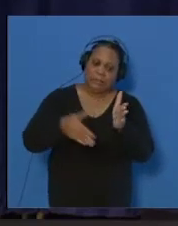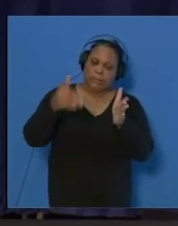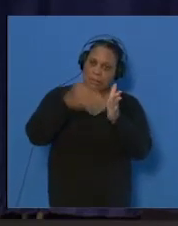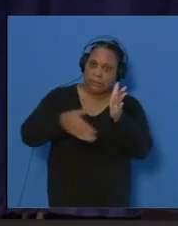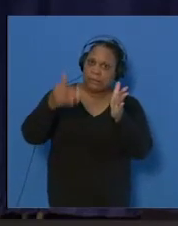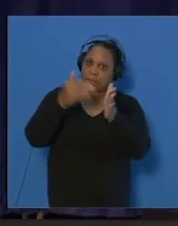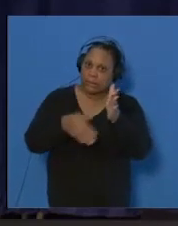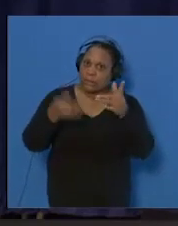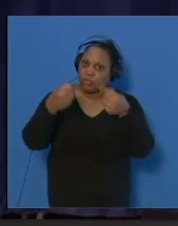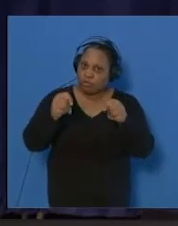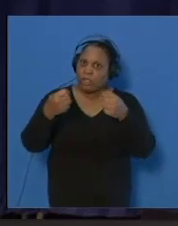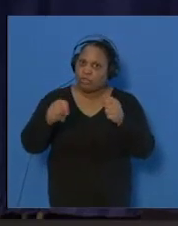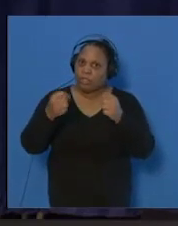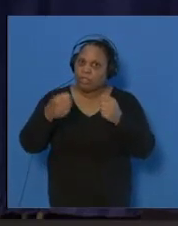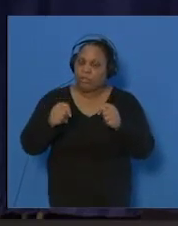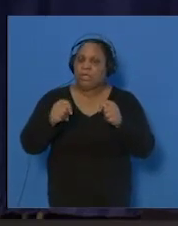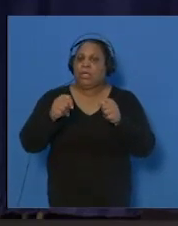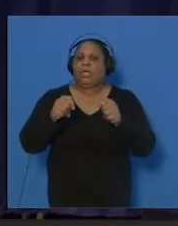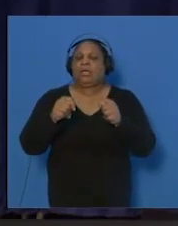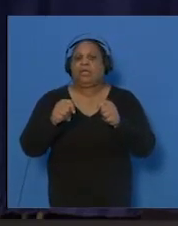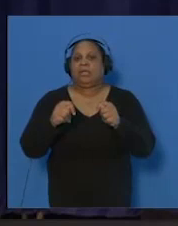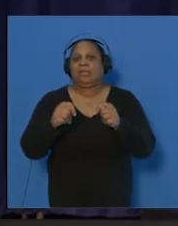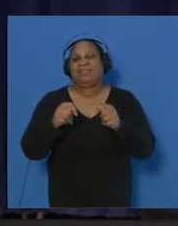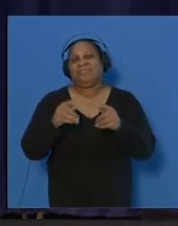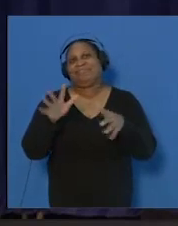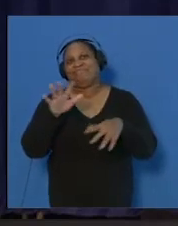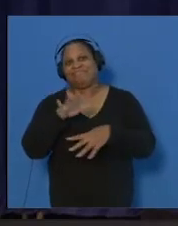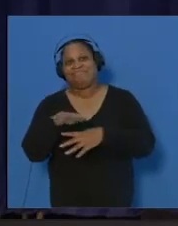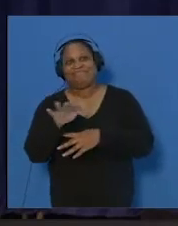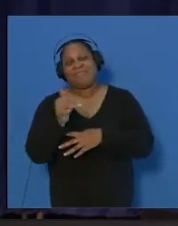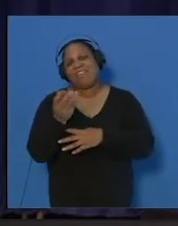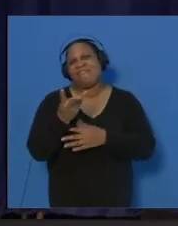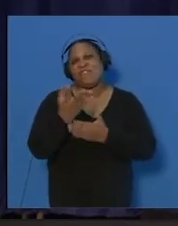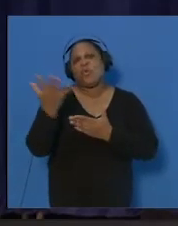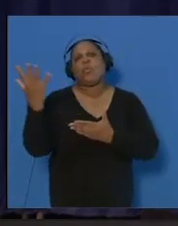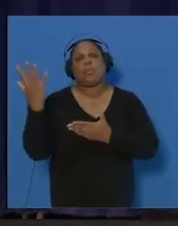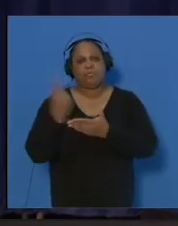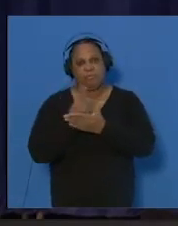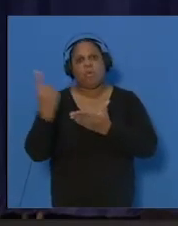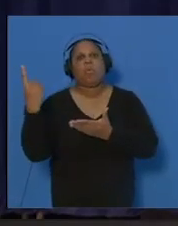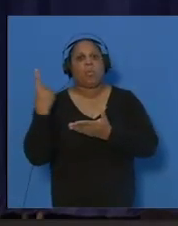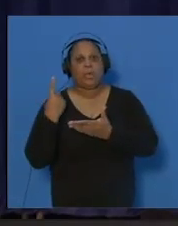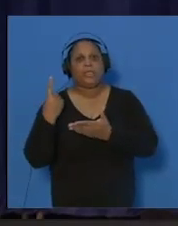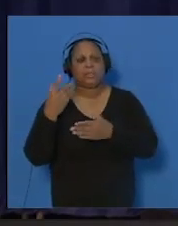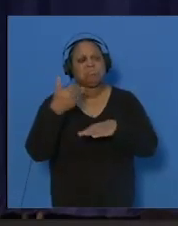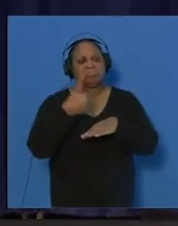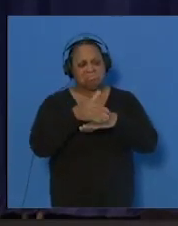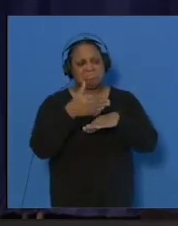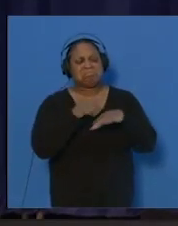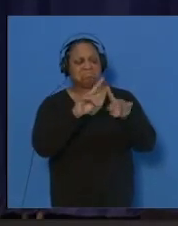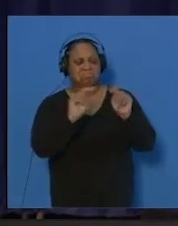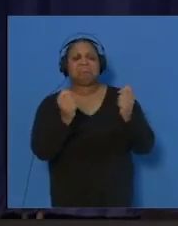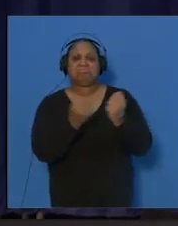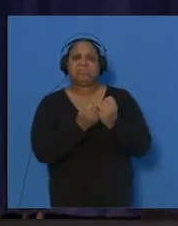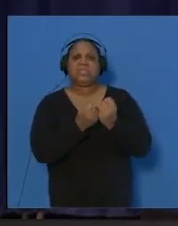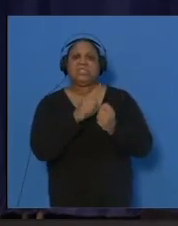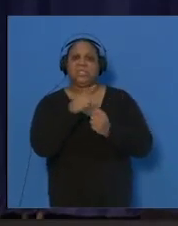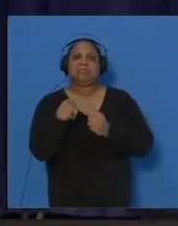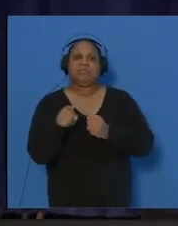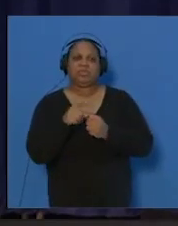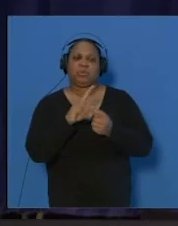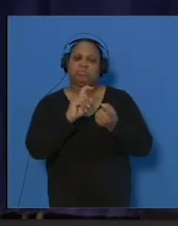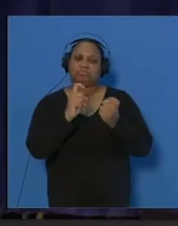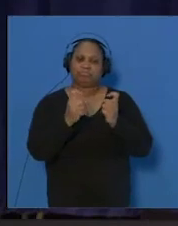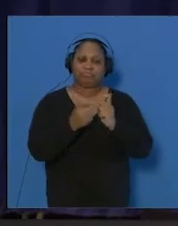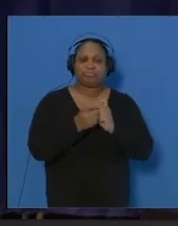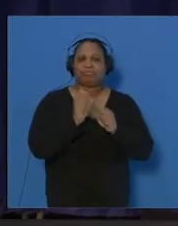again. Over the course of the last couple of weeks, I've sent a team in to do a bunch of remediation